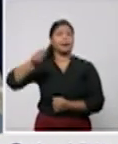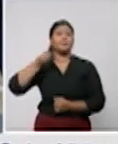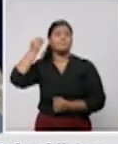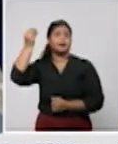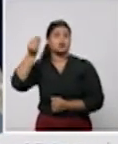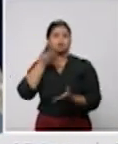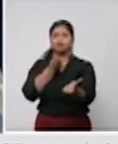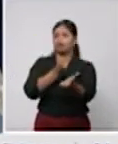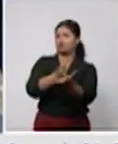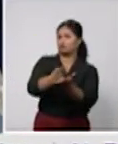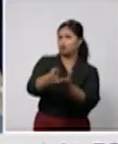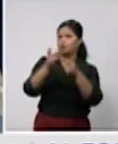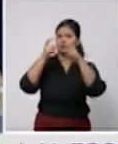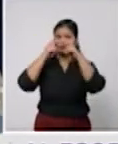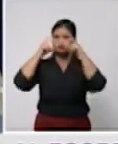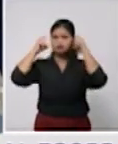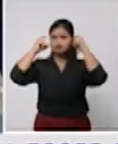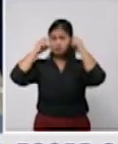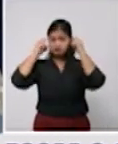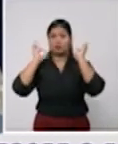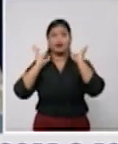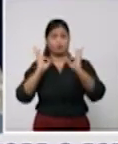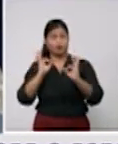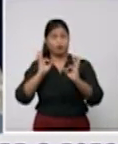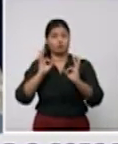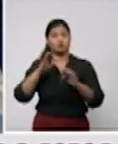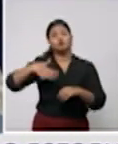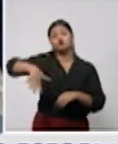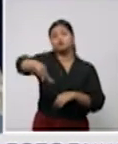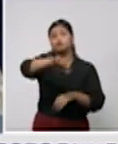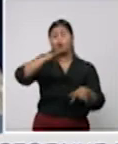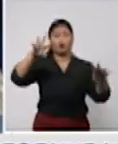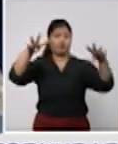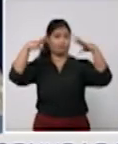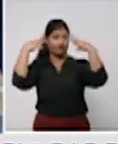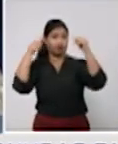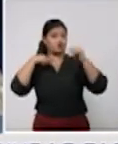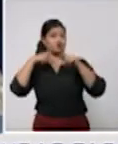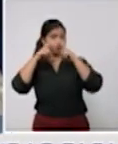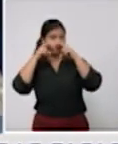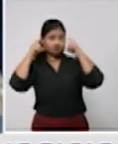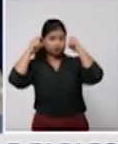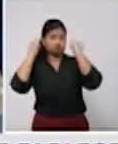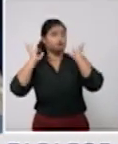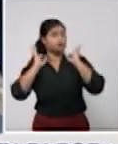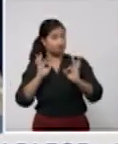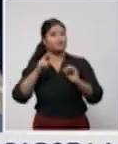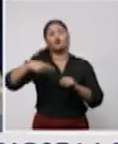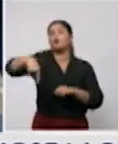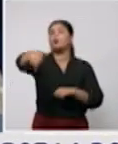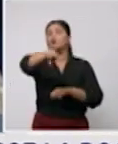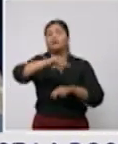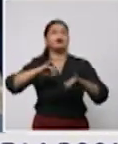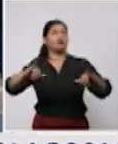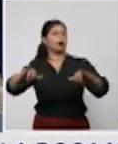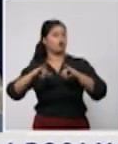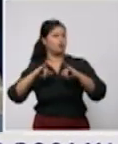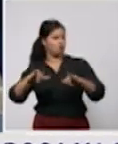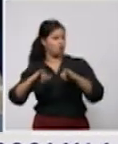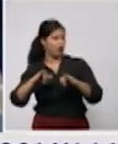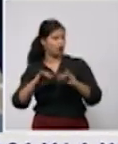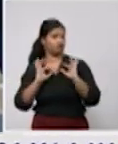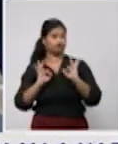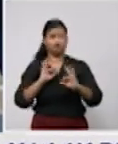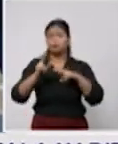for the population coherent with what we are requesting, that everyone,